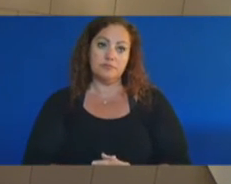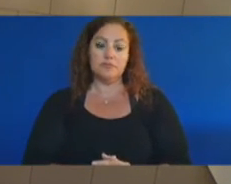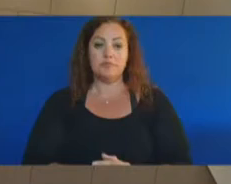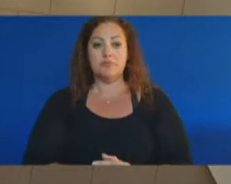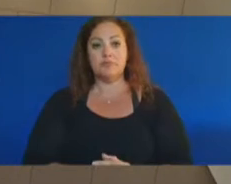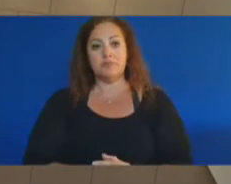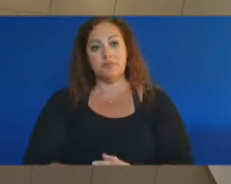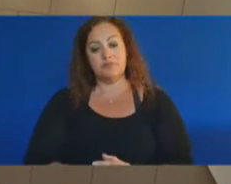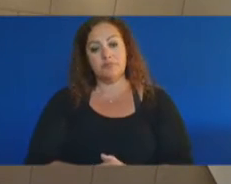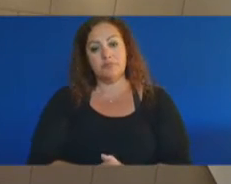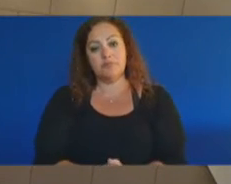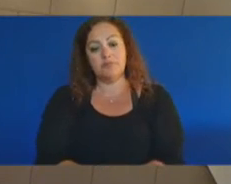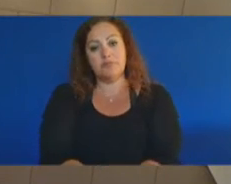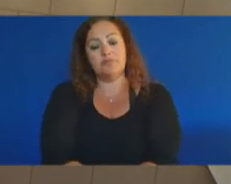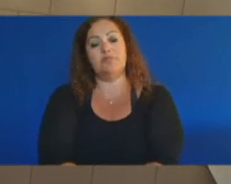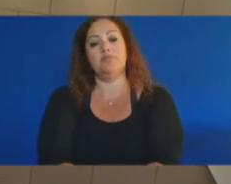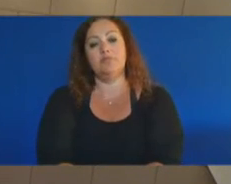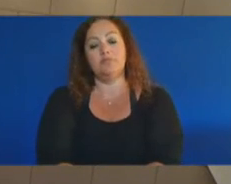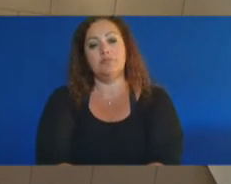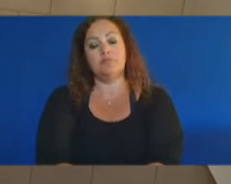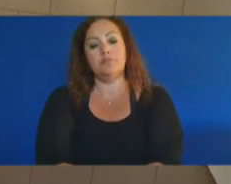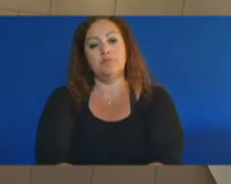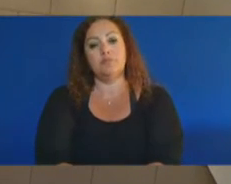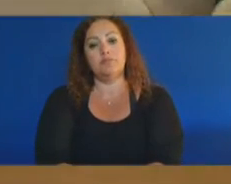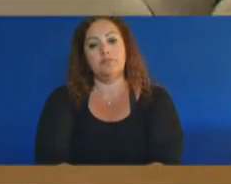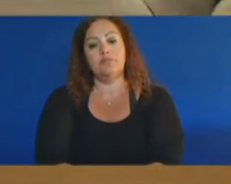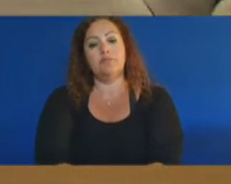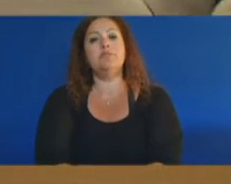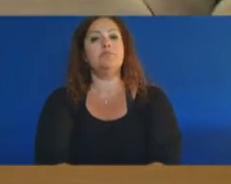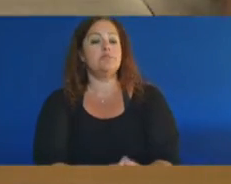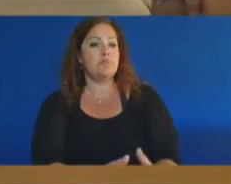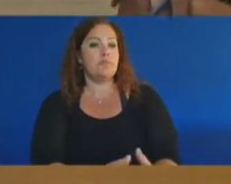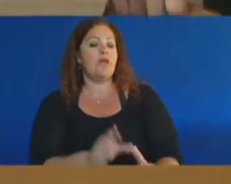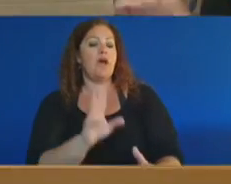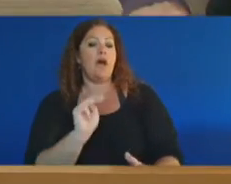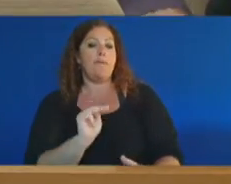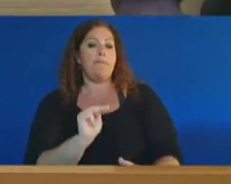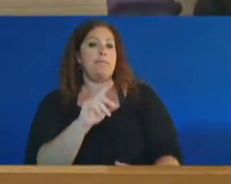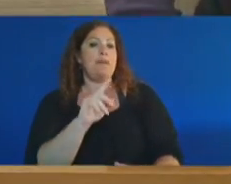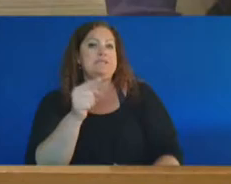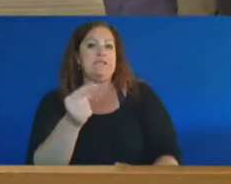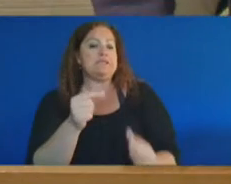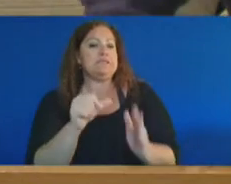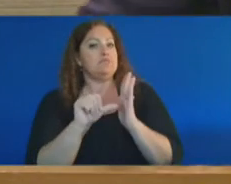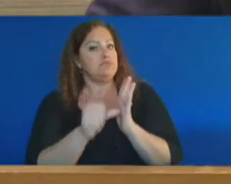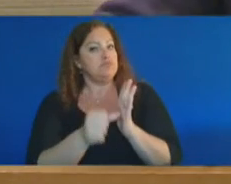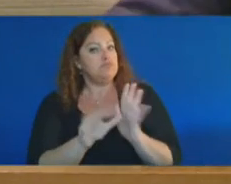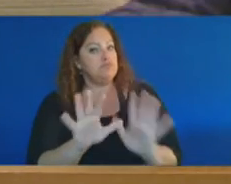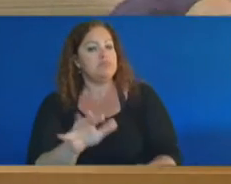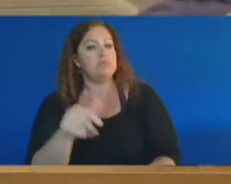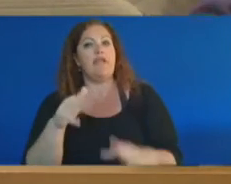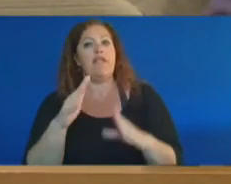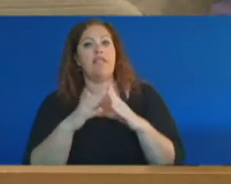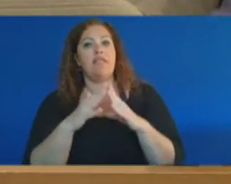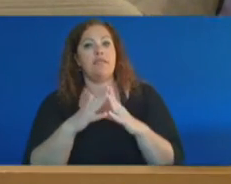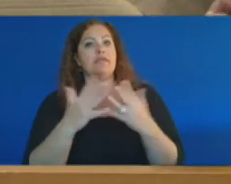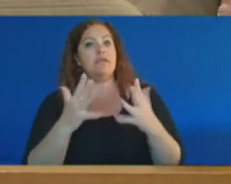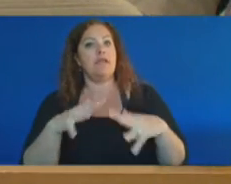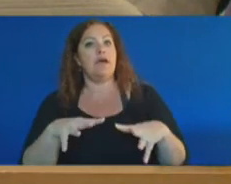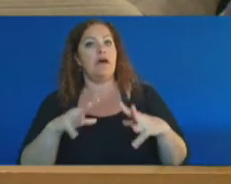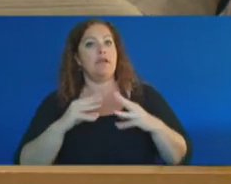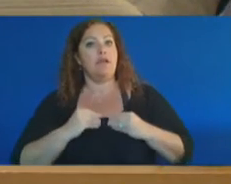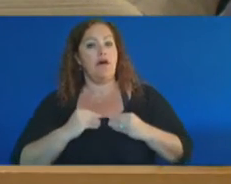rutal um you know just to reiterate um the city has adopted